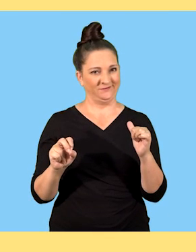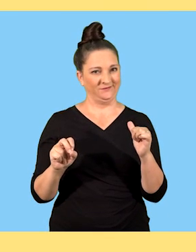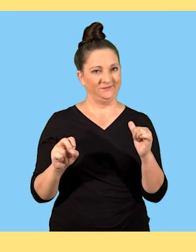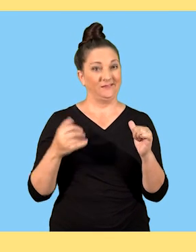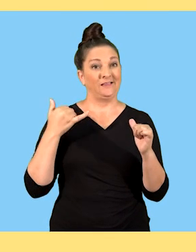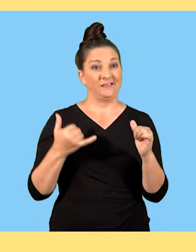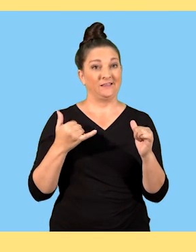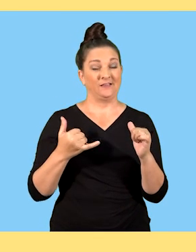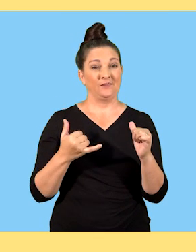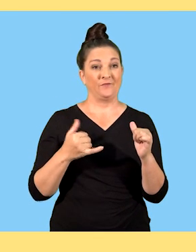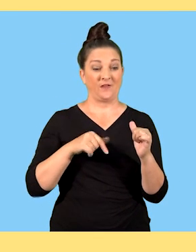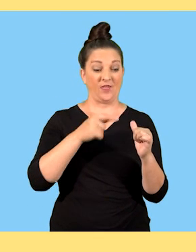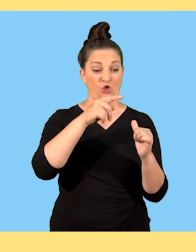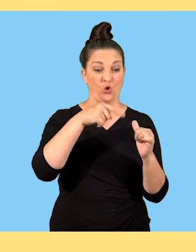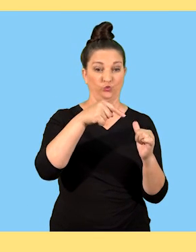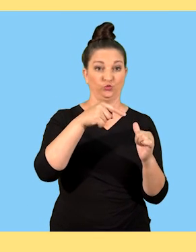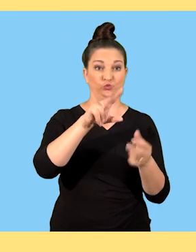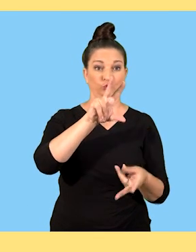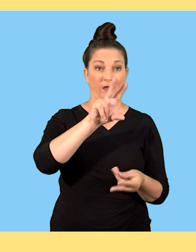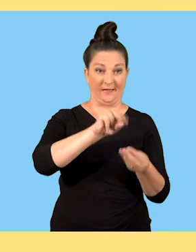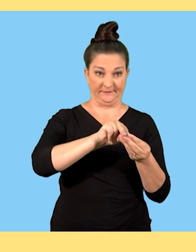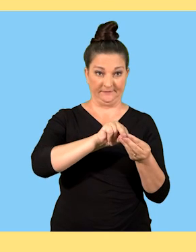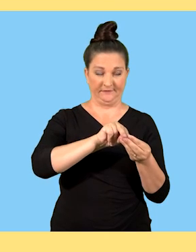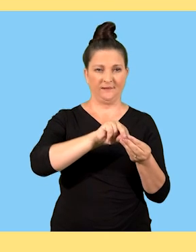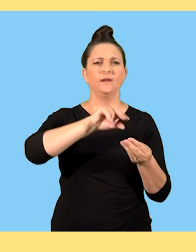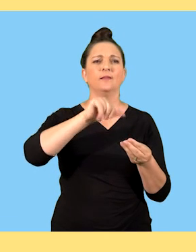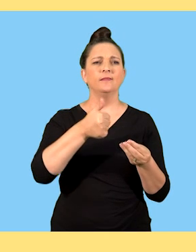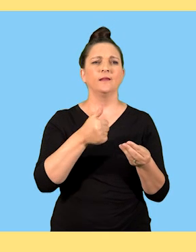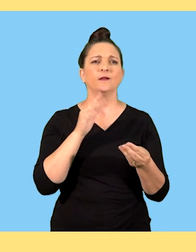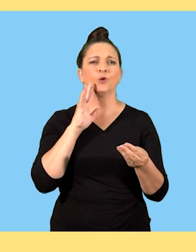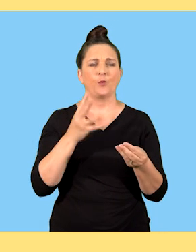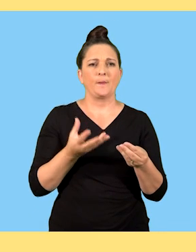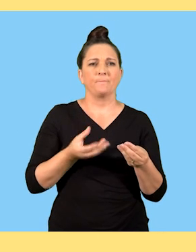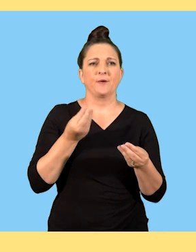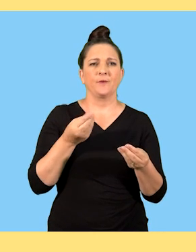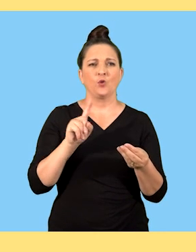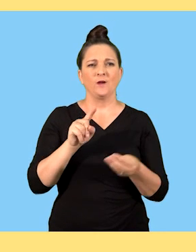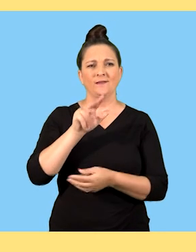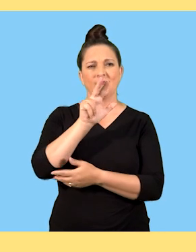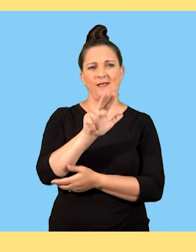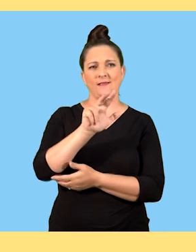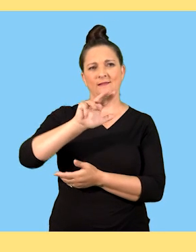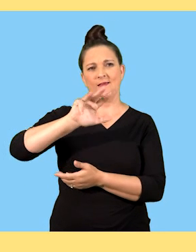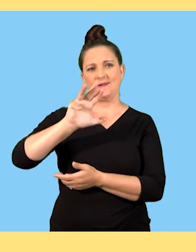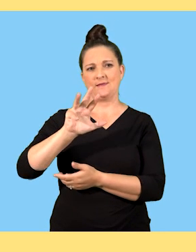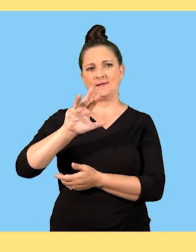800. Now, if you add these two amounts, you would therefore get